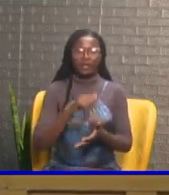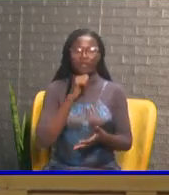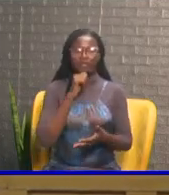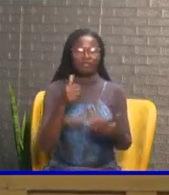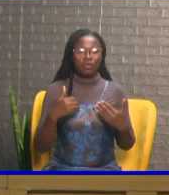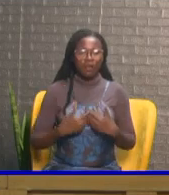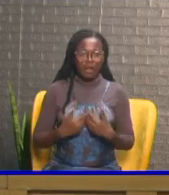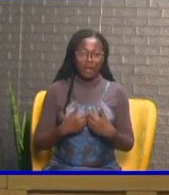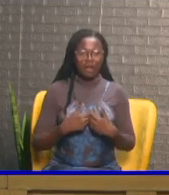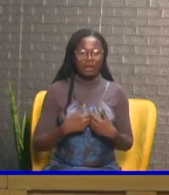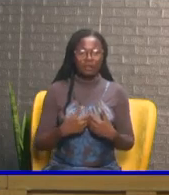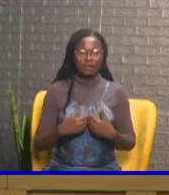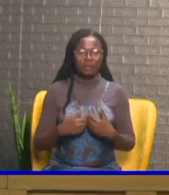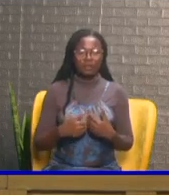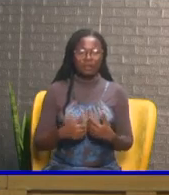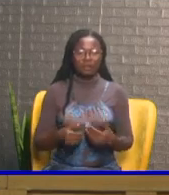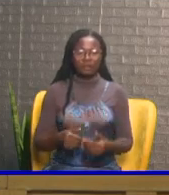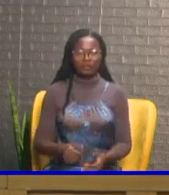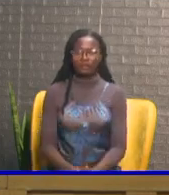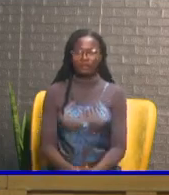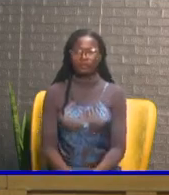fight. All right? People who don't have, please,